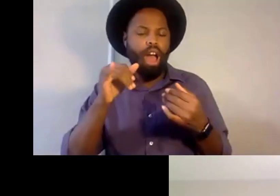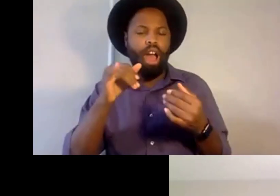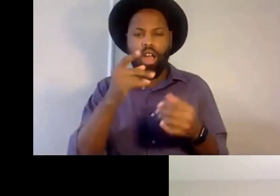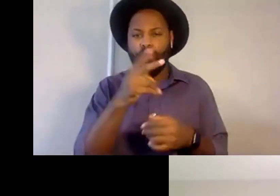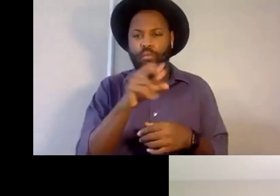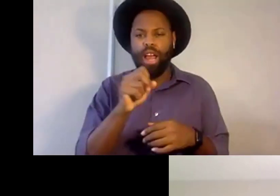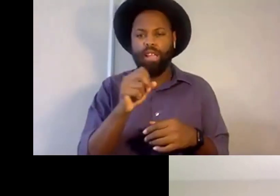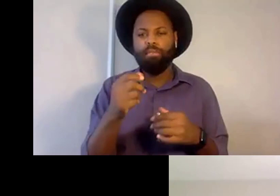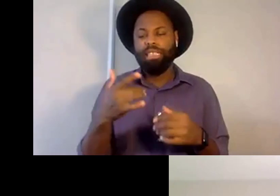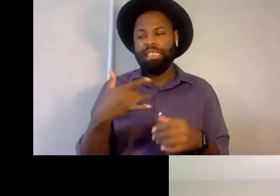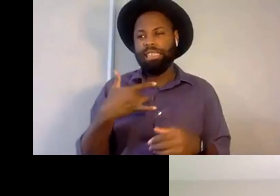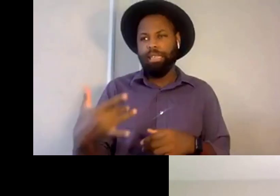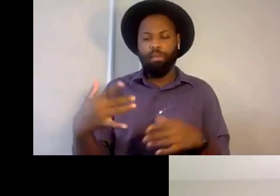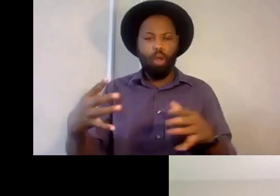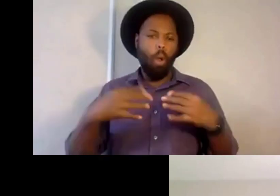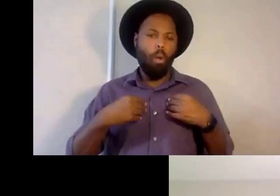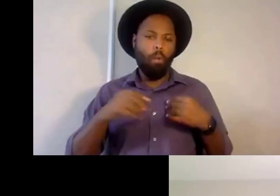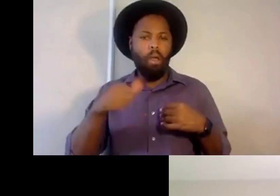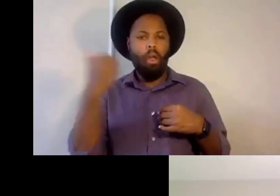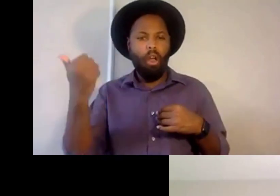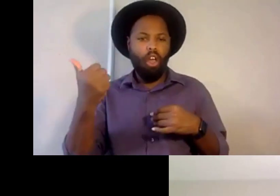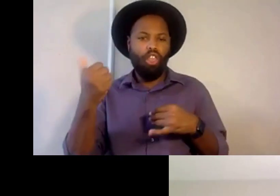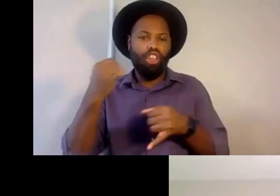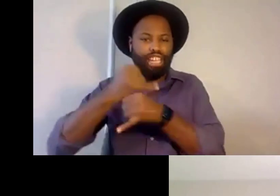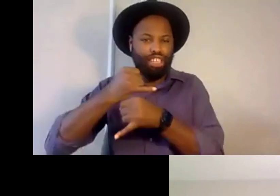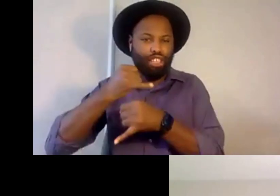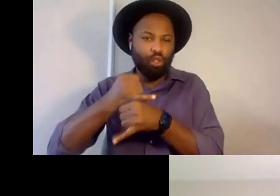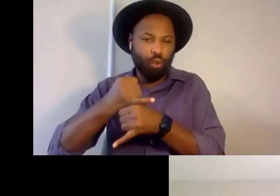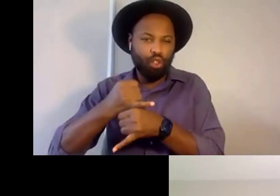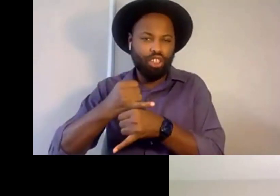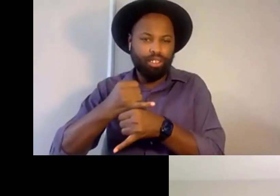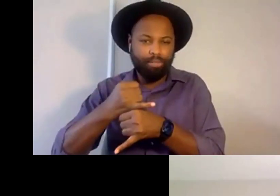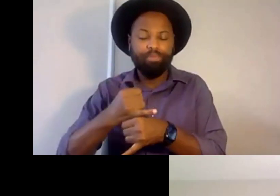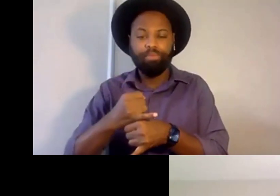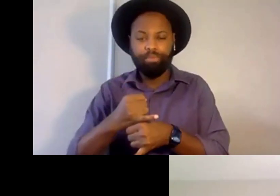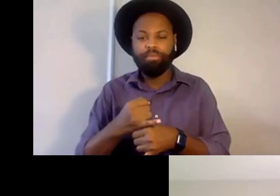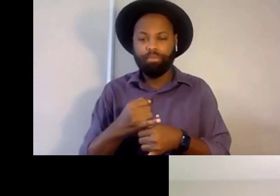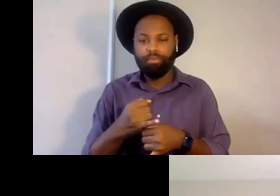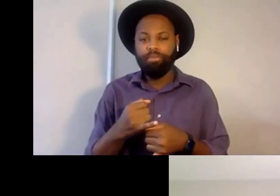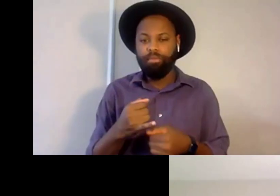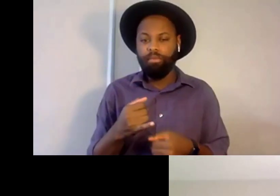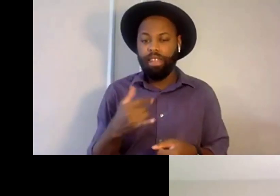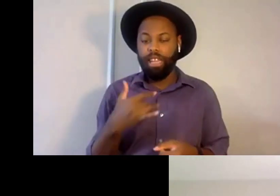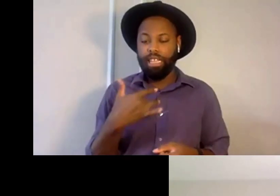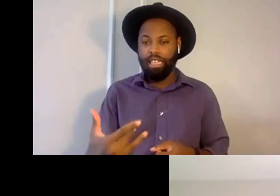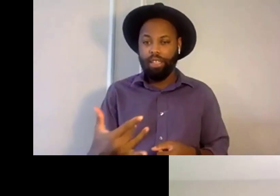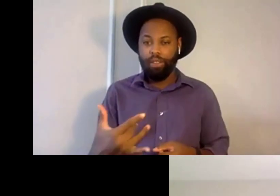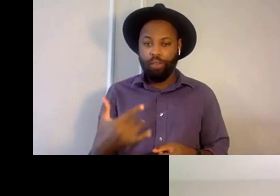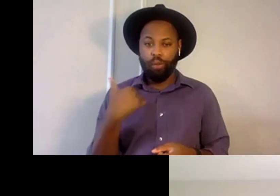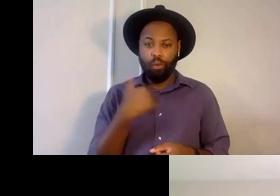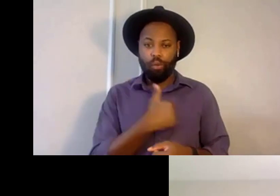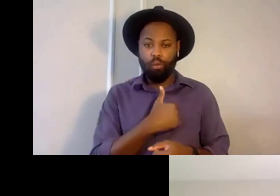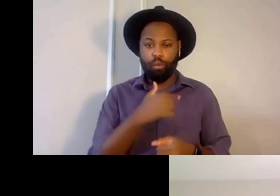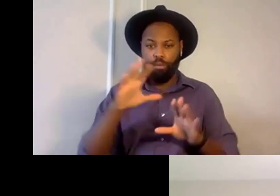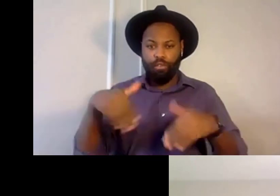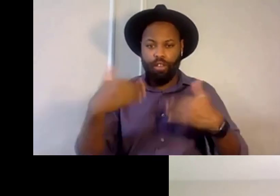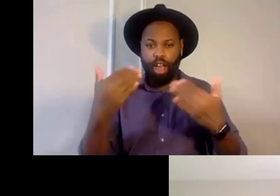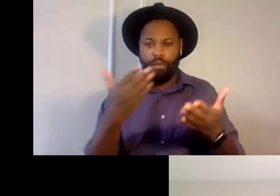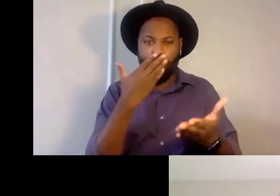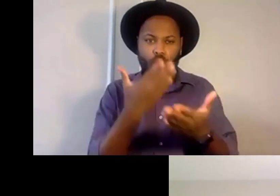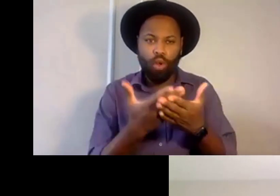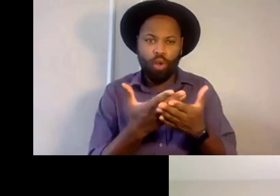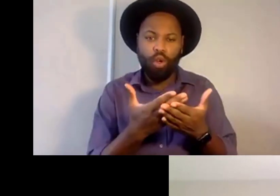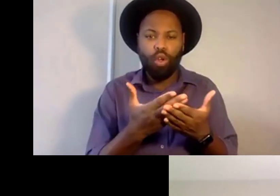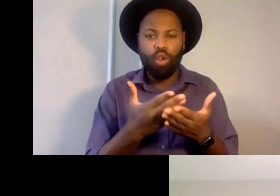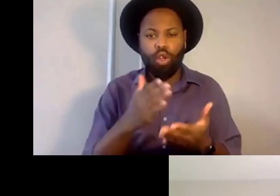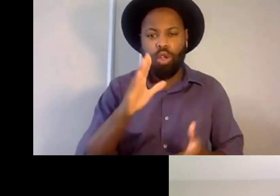So so I think we've usually given them a good bit of bandwidth in terms of who's on their